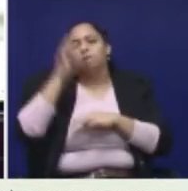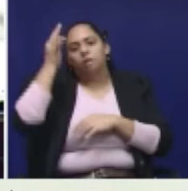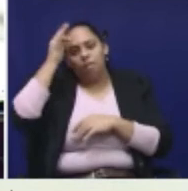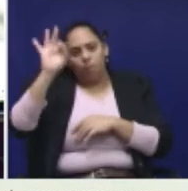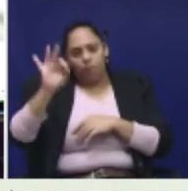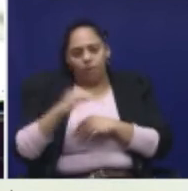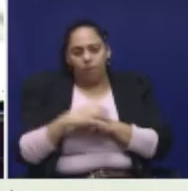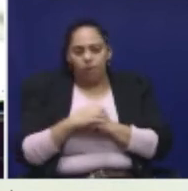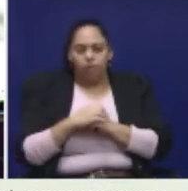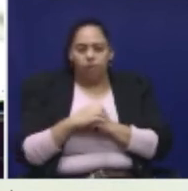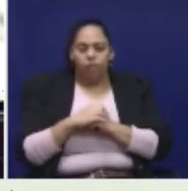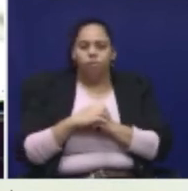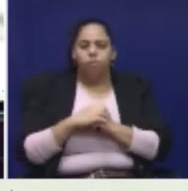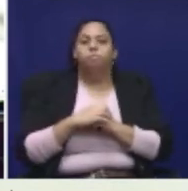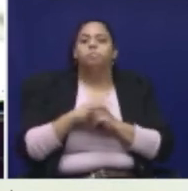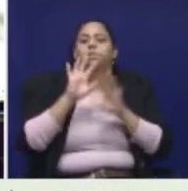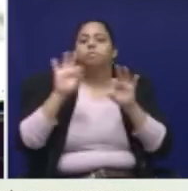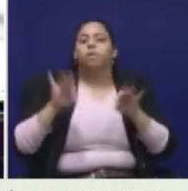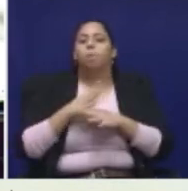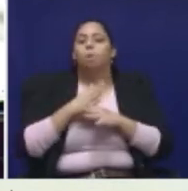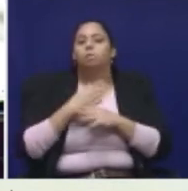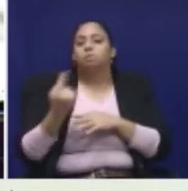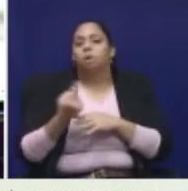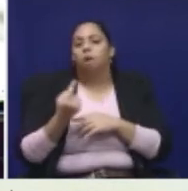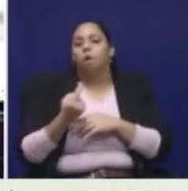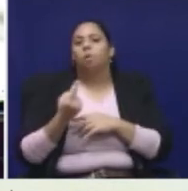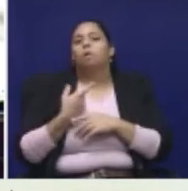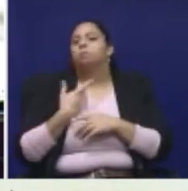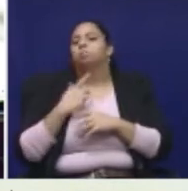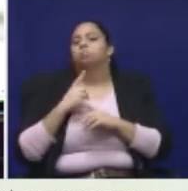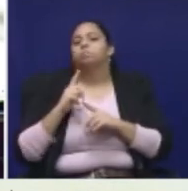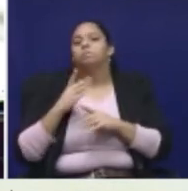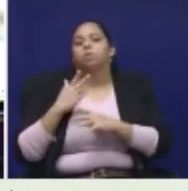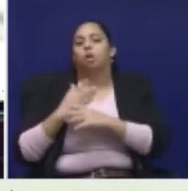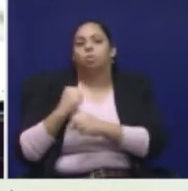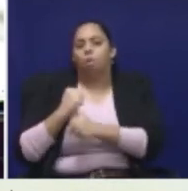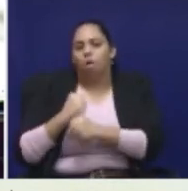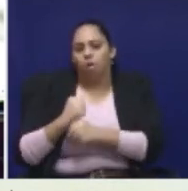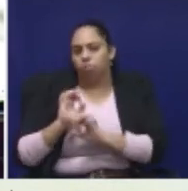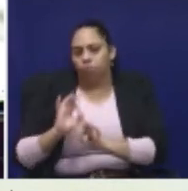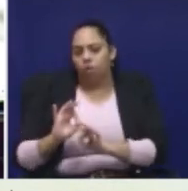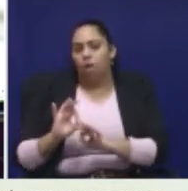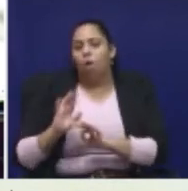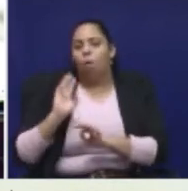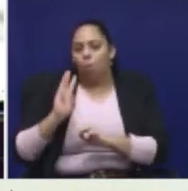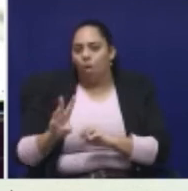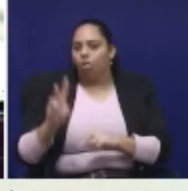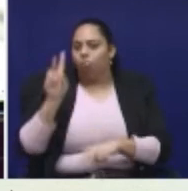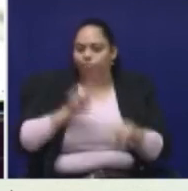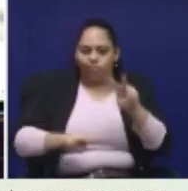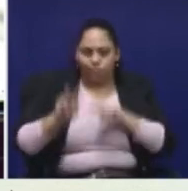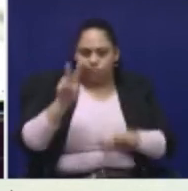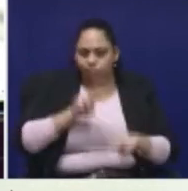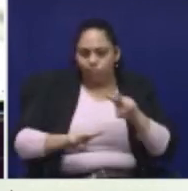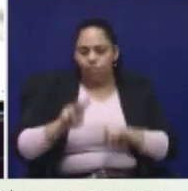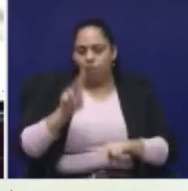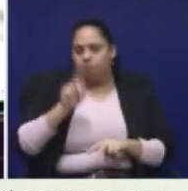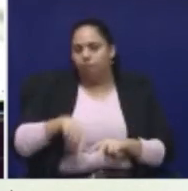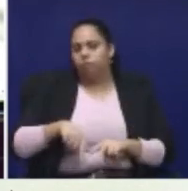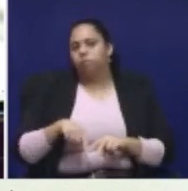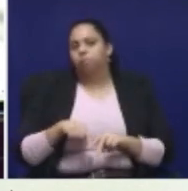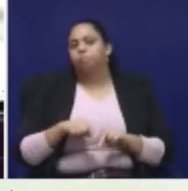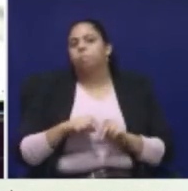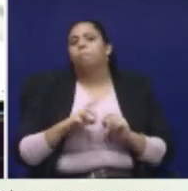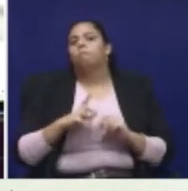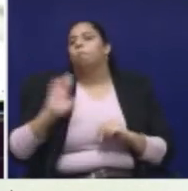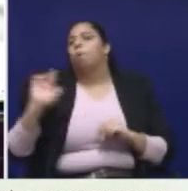government. However, frameworks alone are insufficient and will require close monitoring by all members